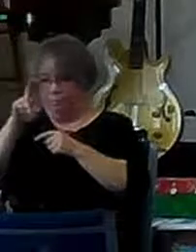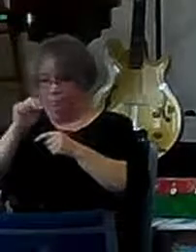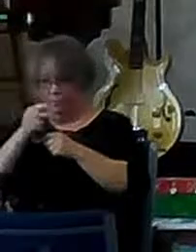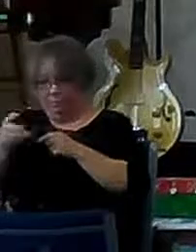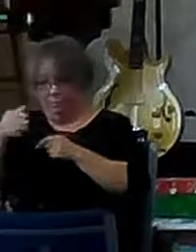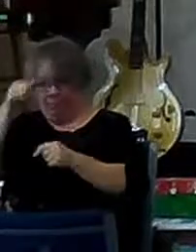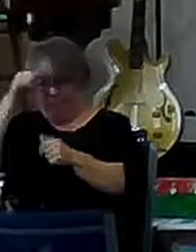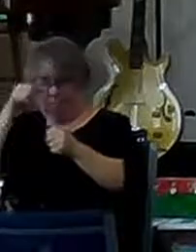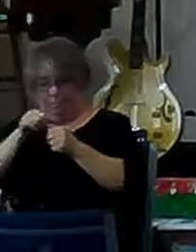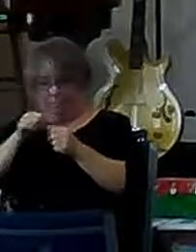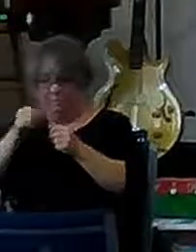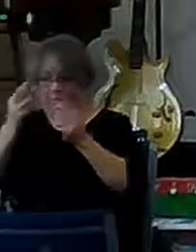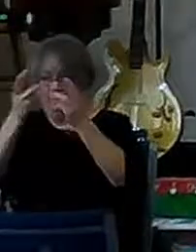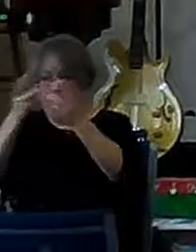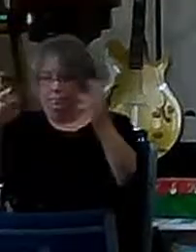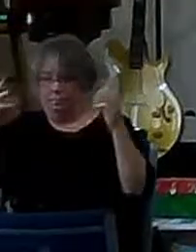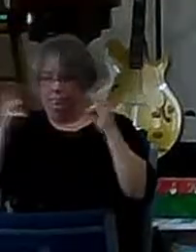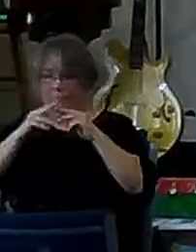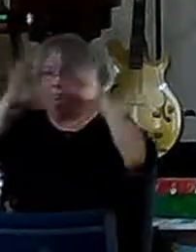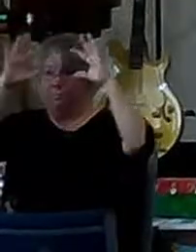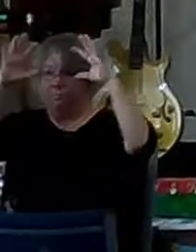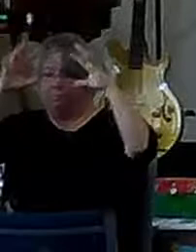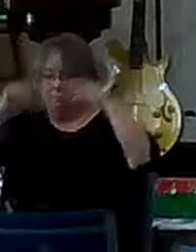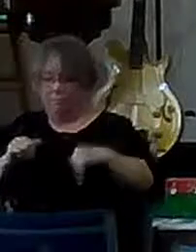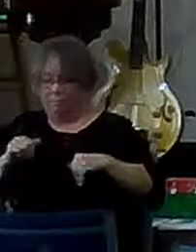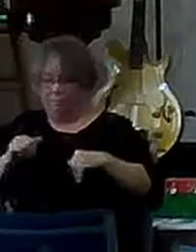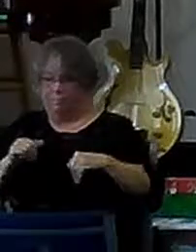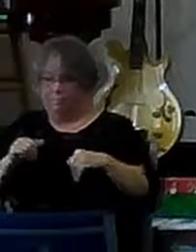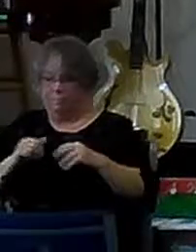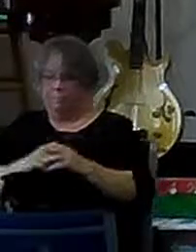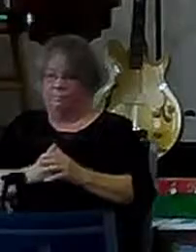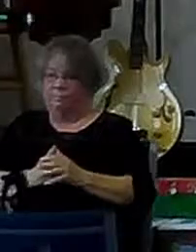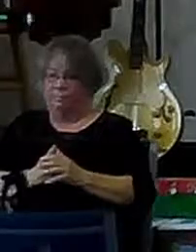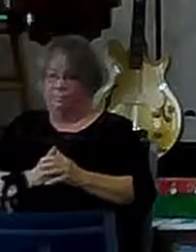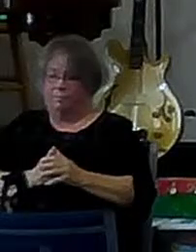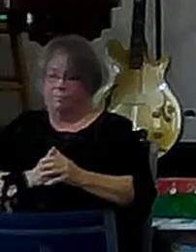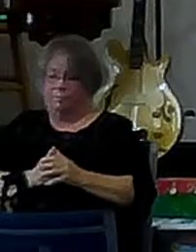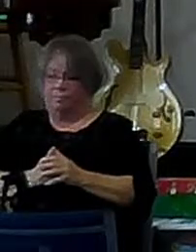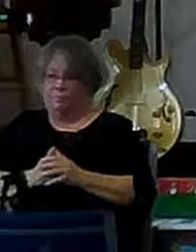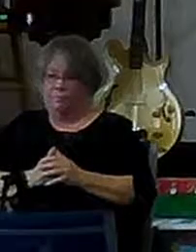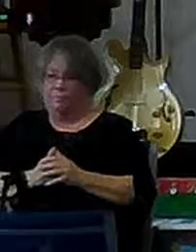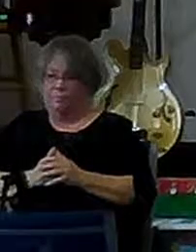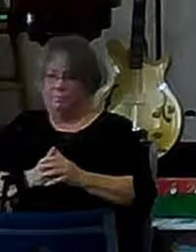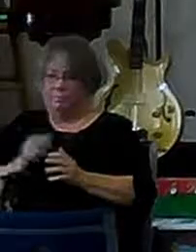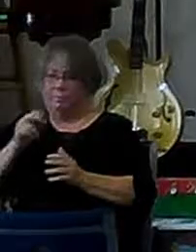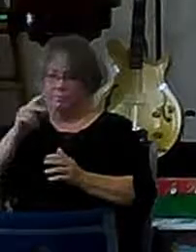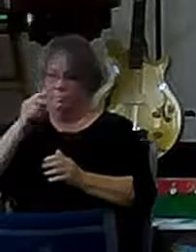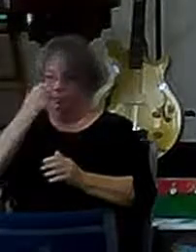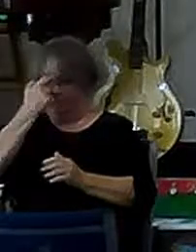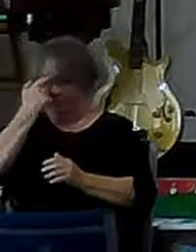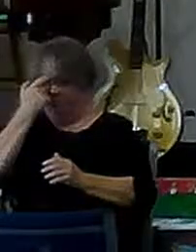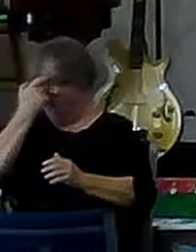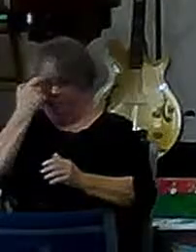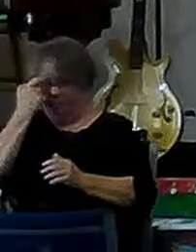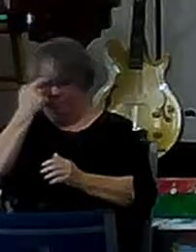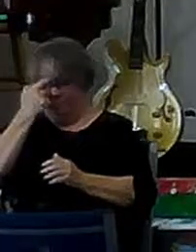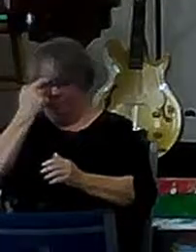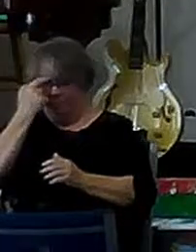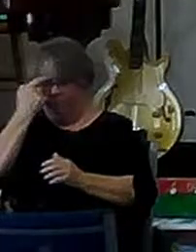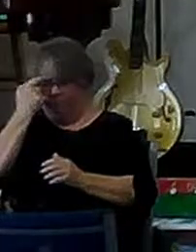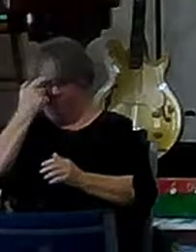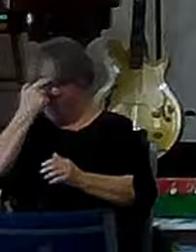You could render here in this text as damned. Paul is saying that if he